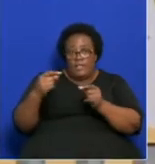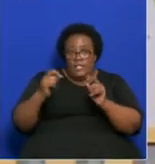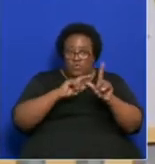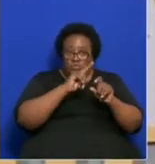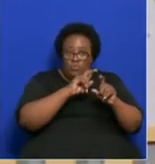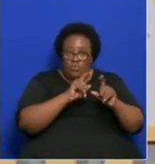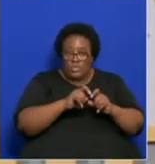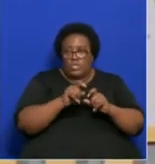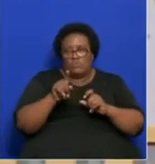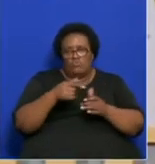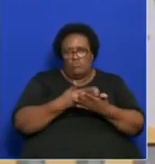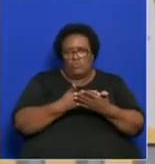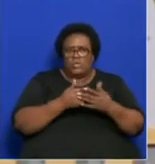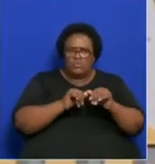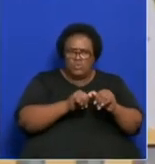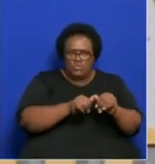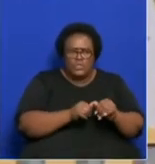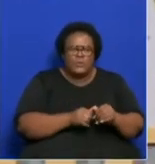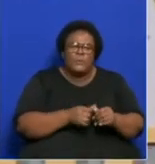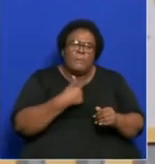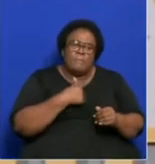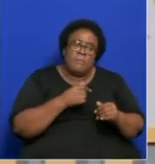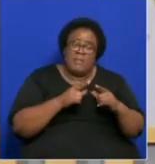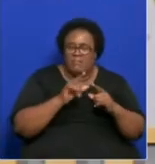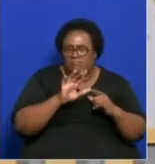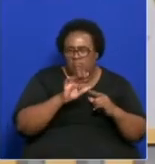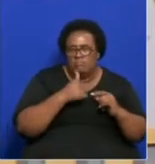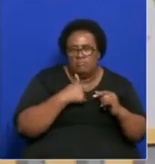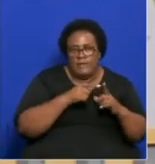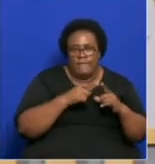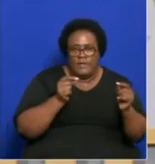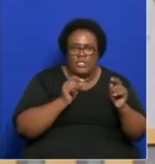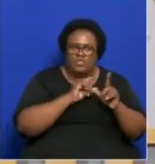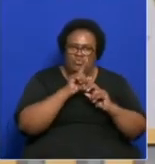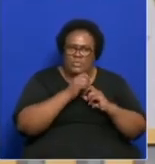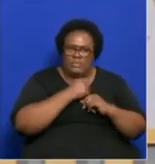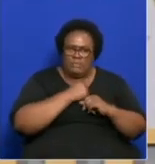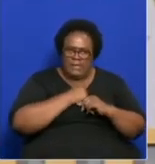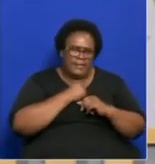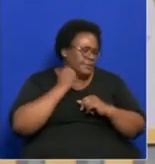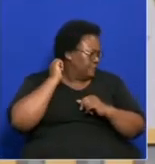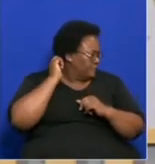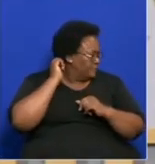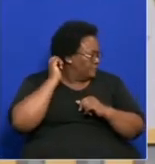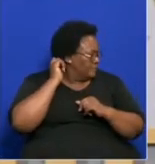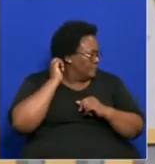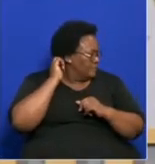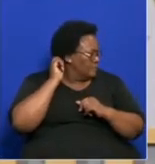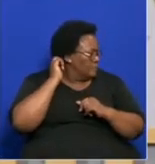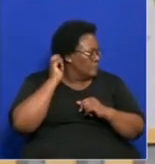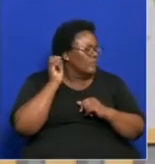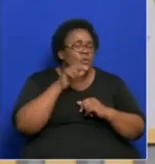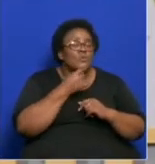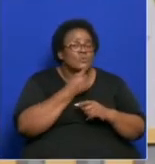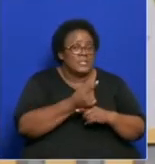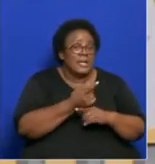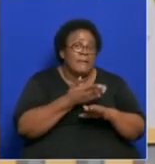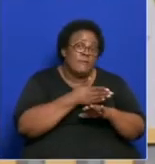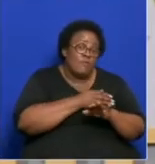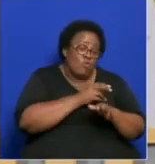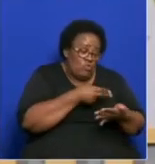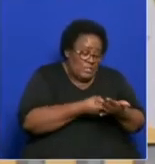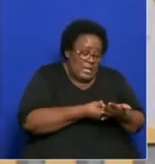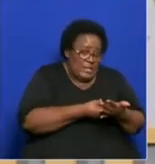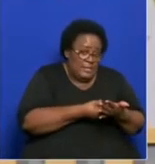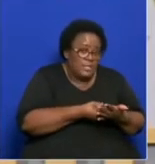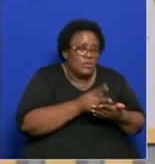Let me just finish off my question. If you say you verify before you sign off,